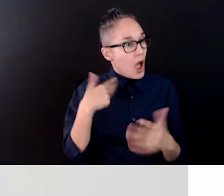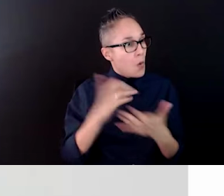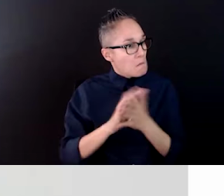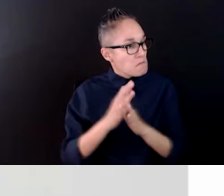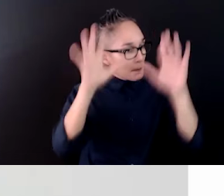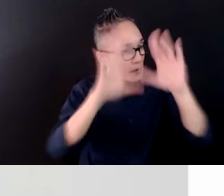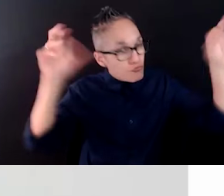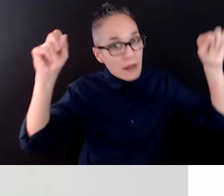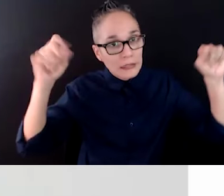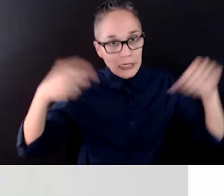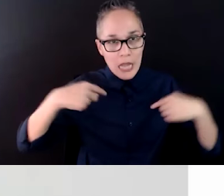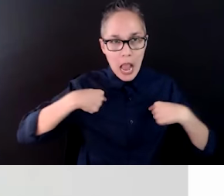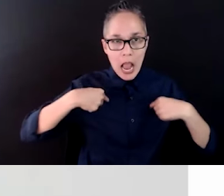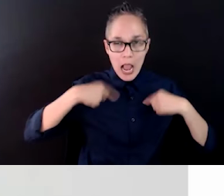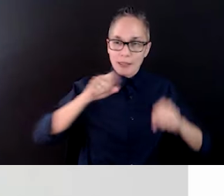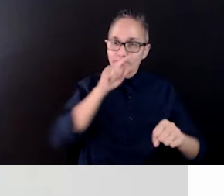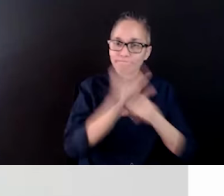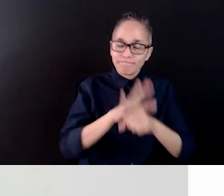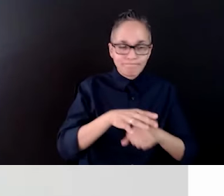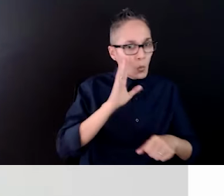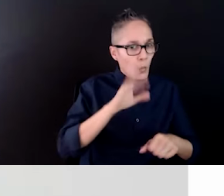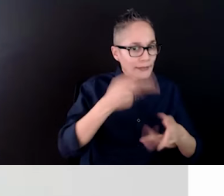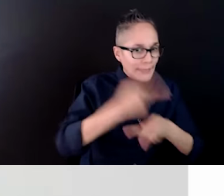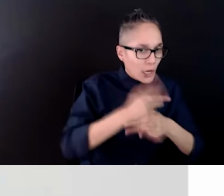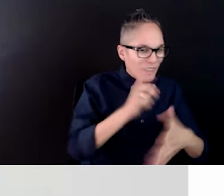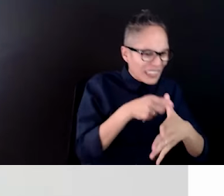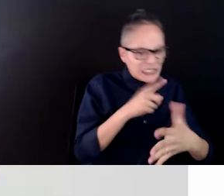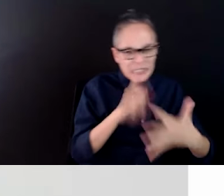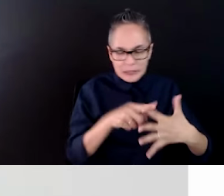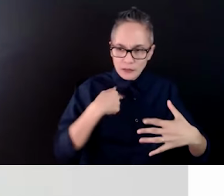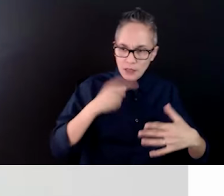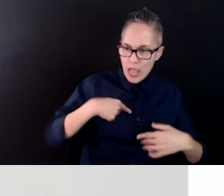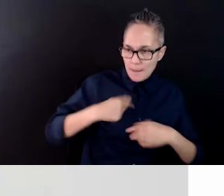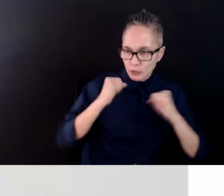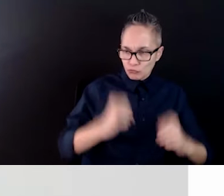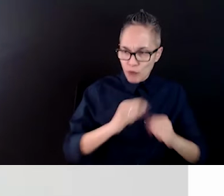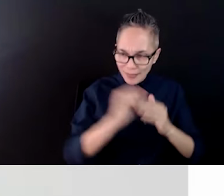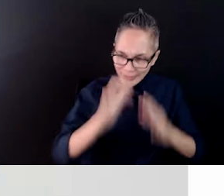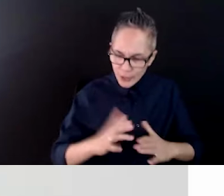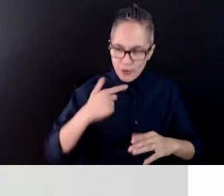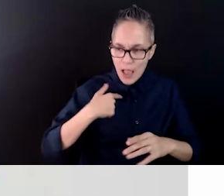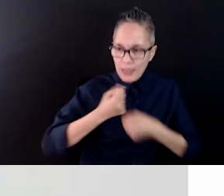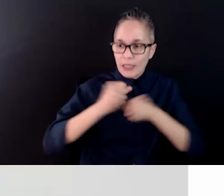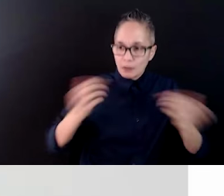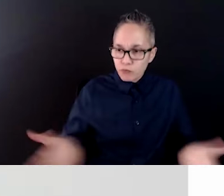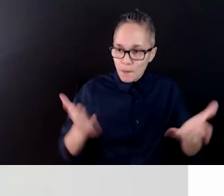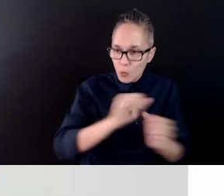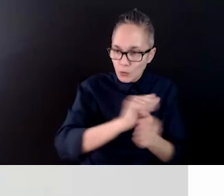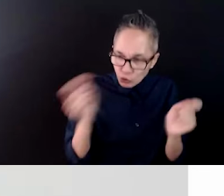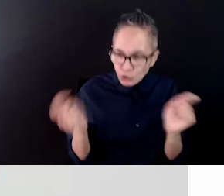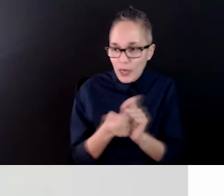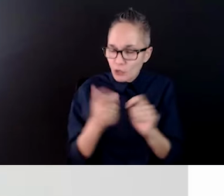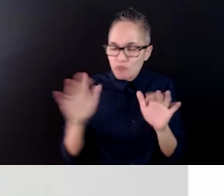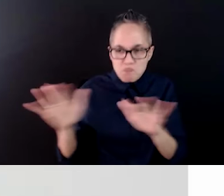so that I can make sure that, okay, this needs to be done. And, you need a strong leader in order to make that change with getting all the pushback.